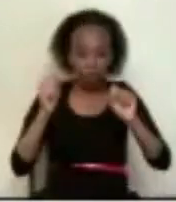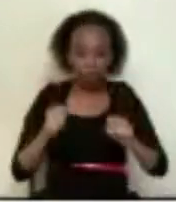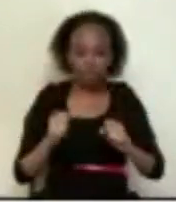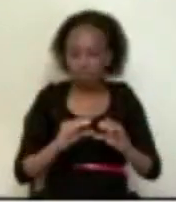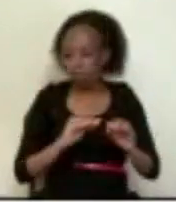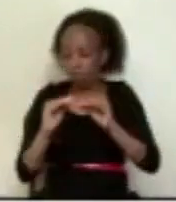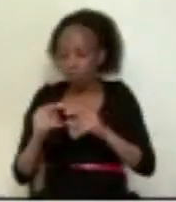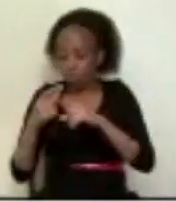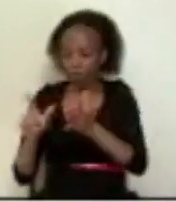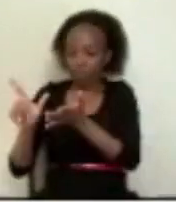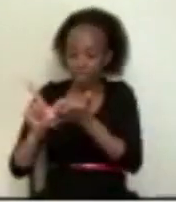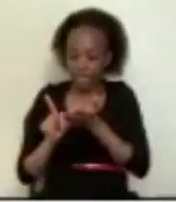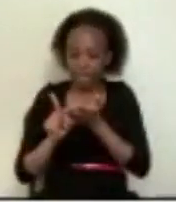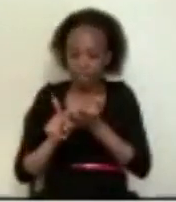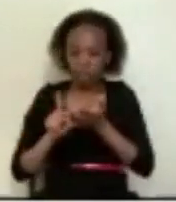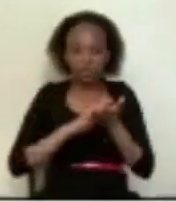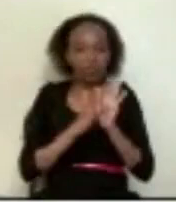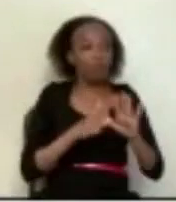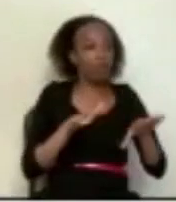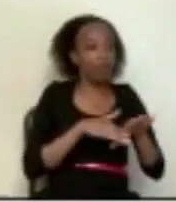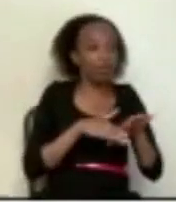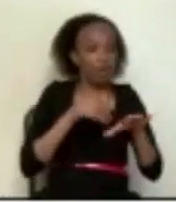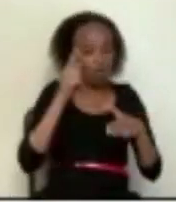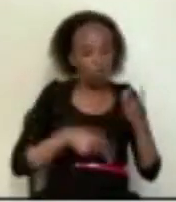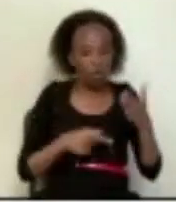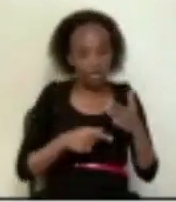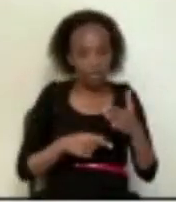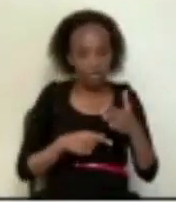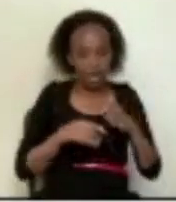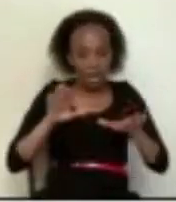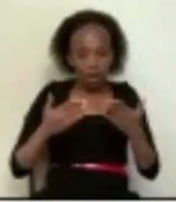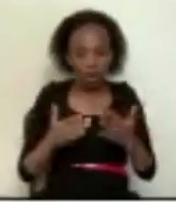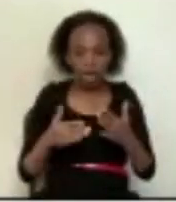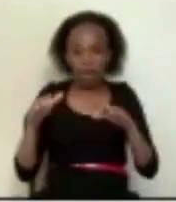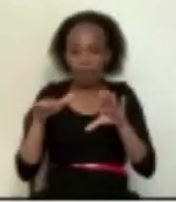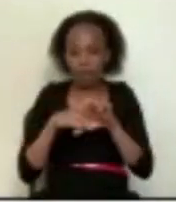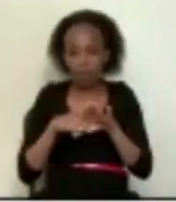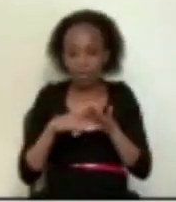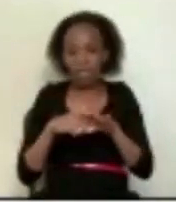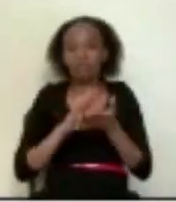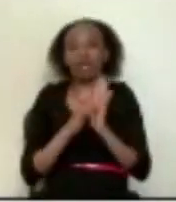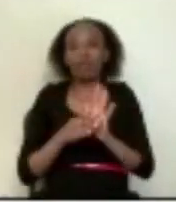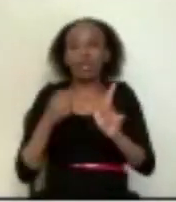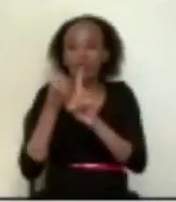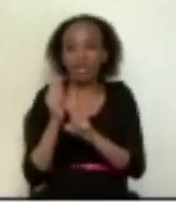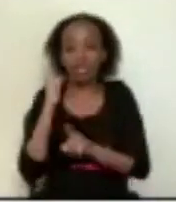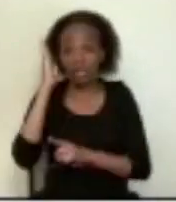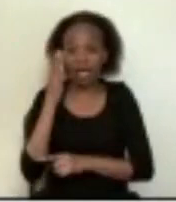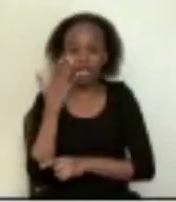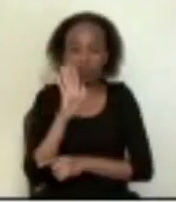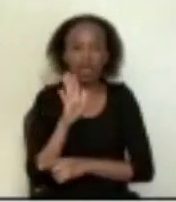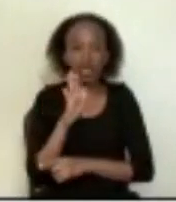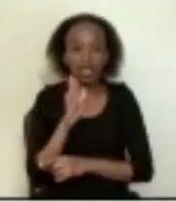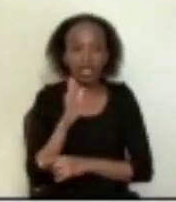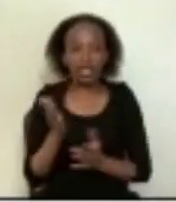debt to citizens? What is the face of, how are citizens going to be impacted directly by